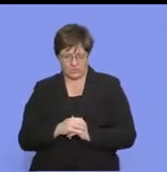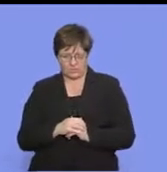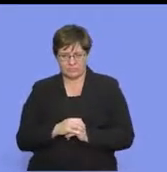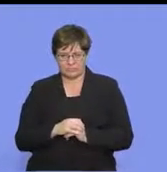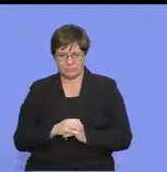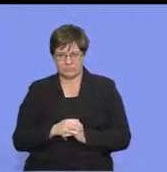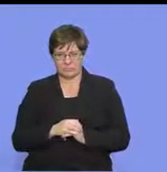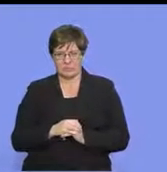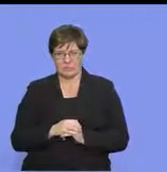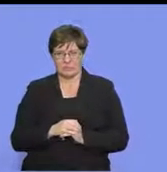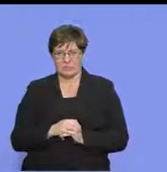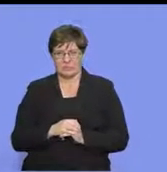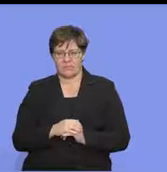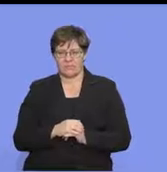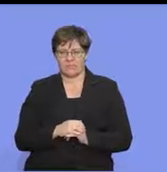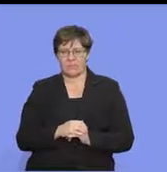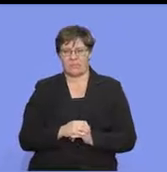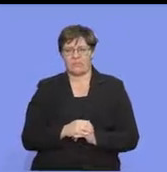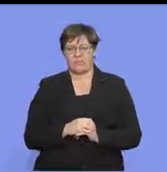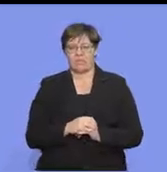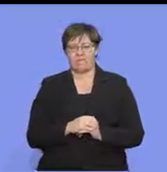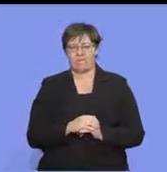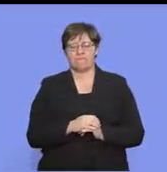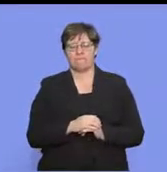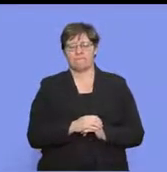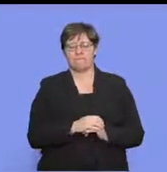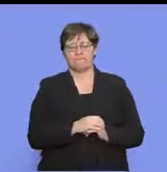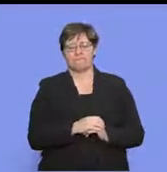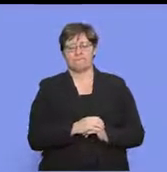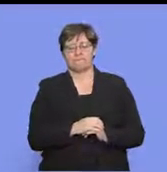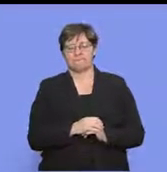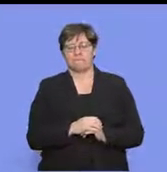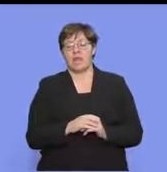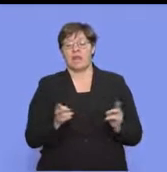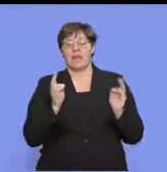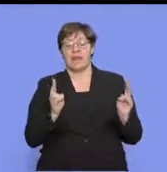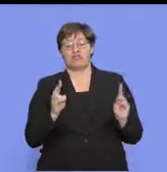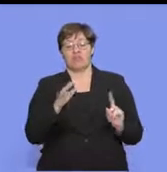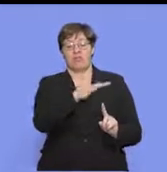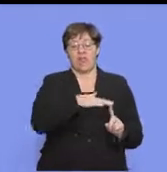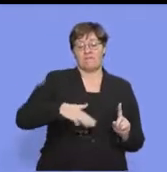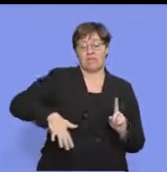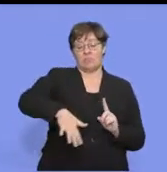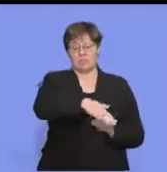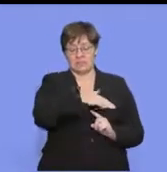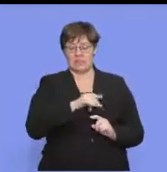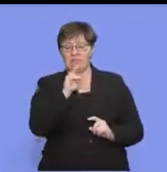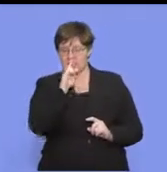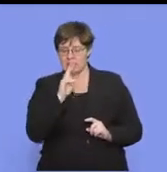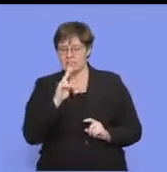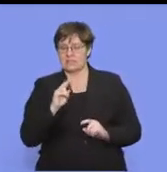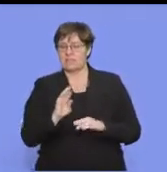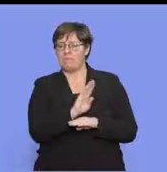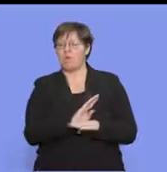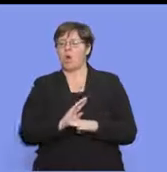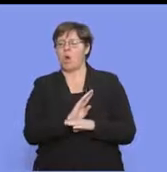yellow and bluish green, and then the brown. And when in the natural environment, we see that it's the brown